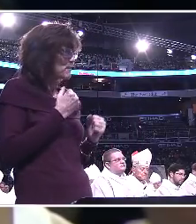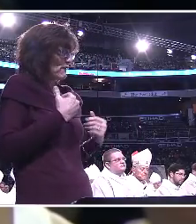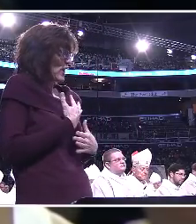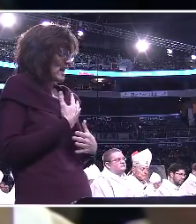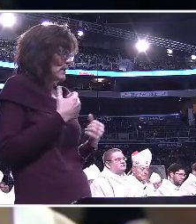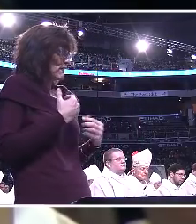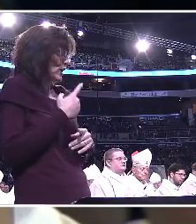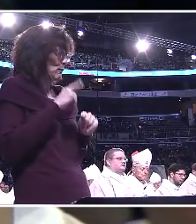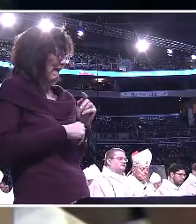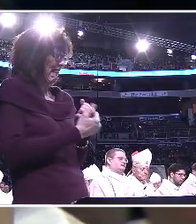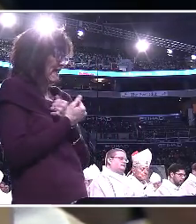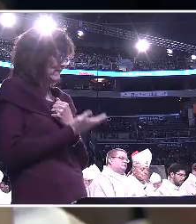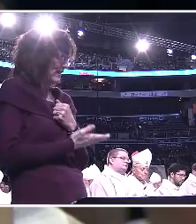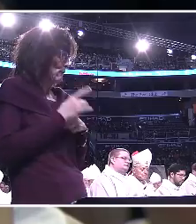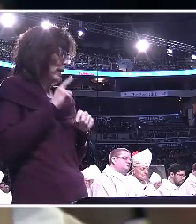And I told him,